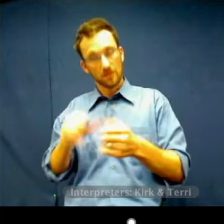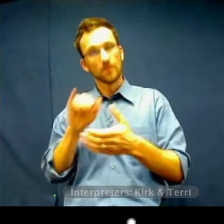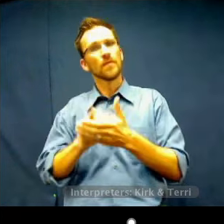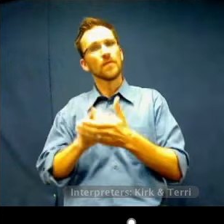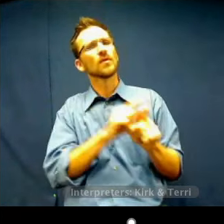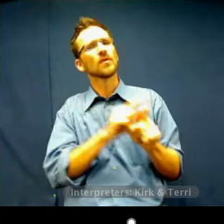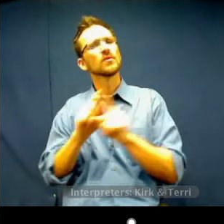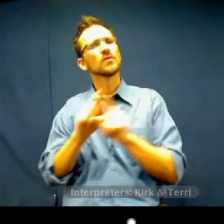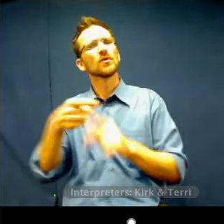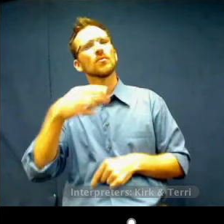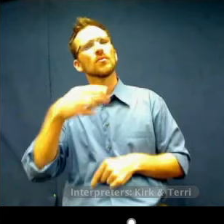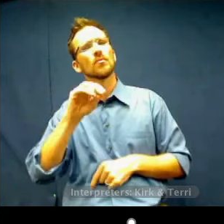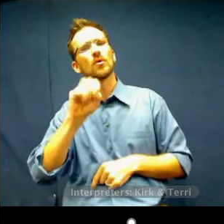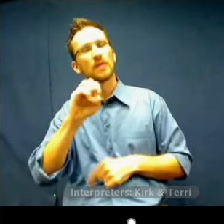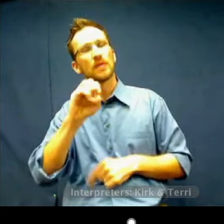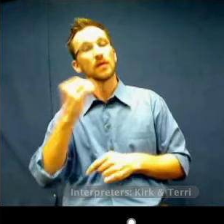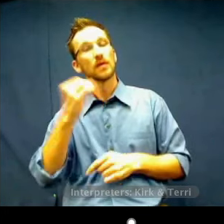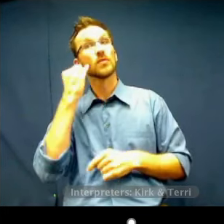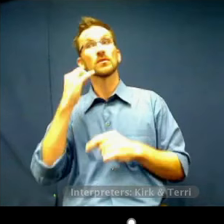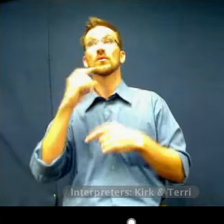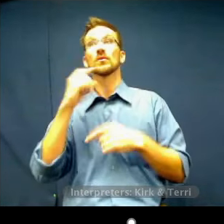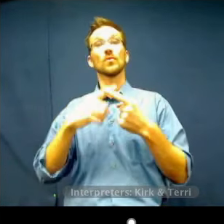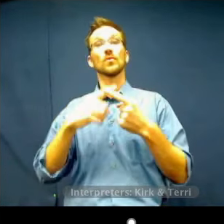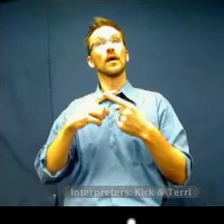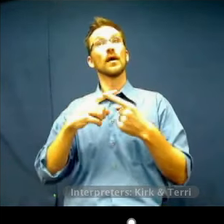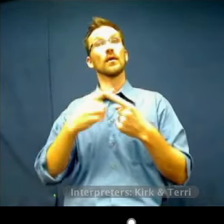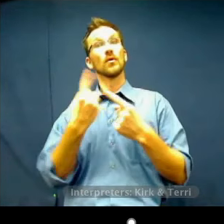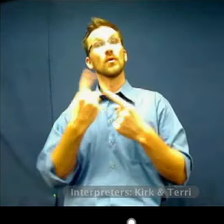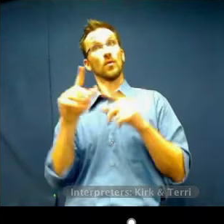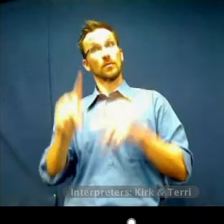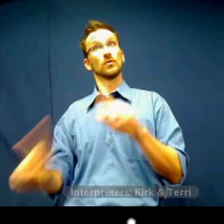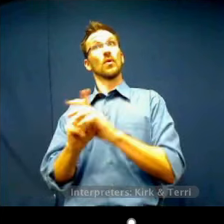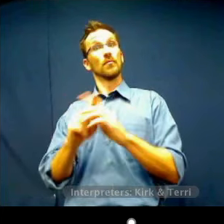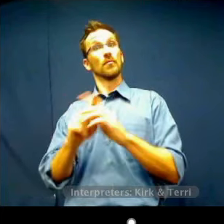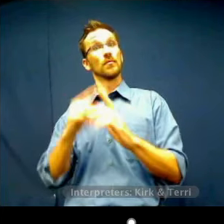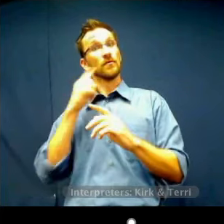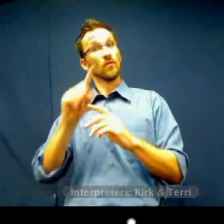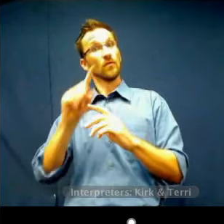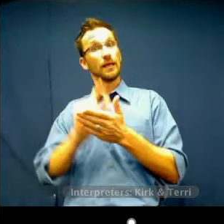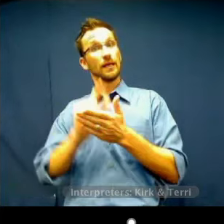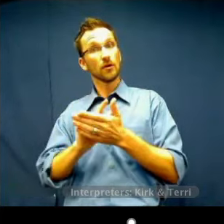One party might show up on one day, and the opposing party could show up on another day.